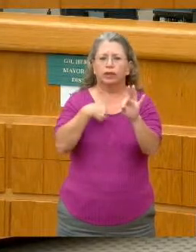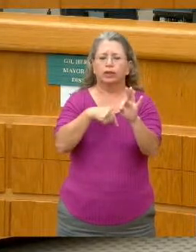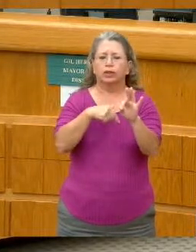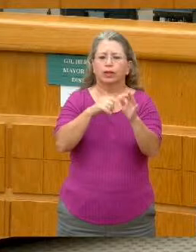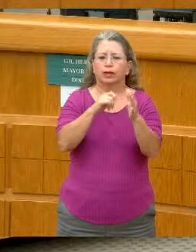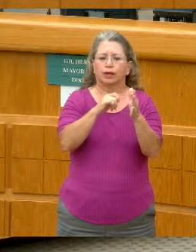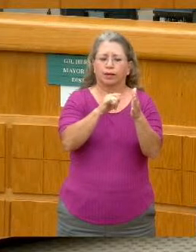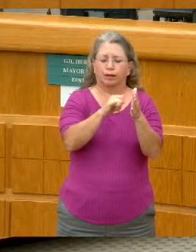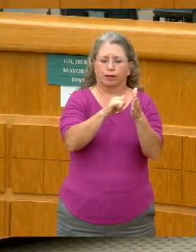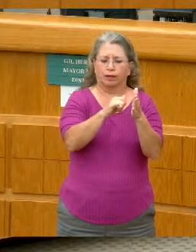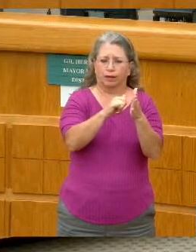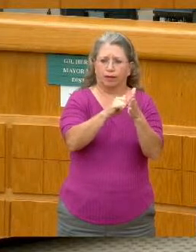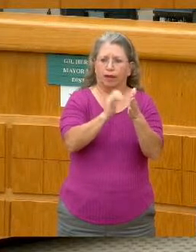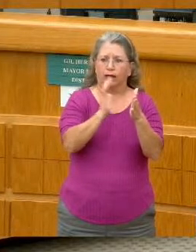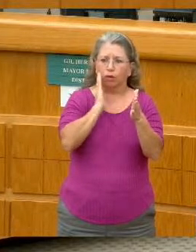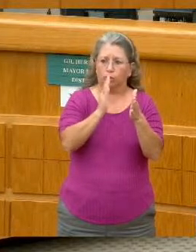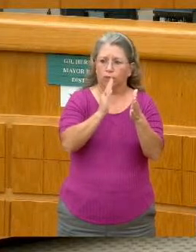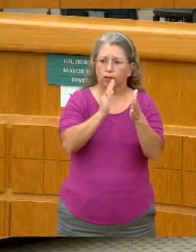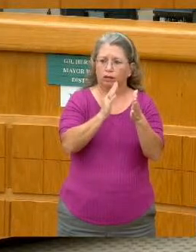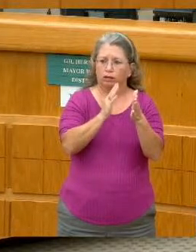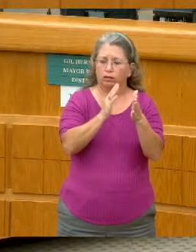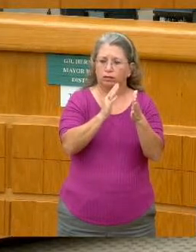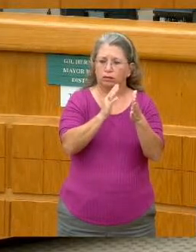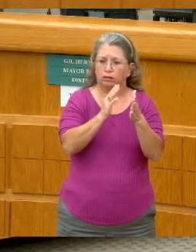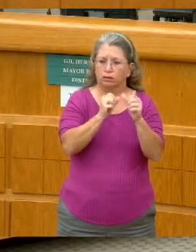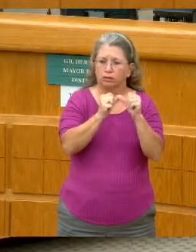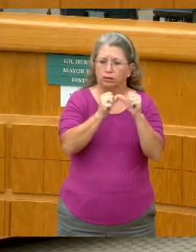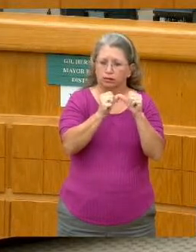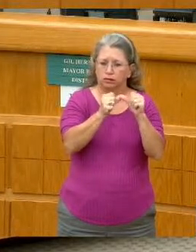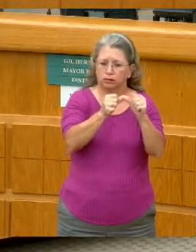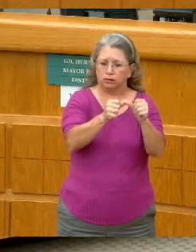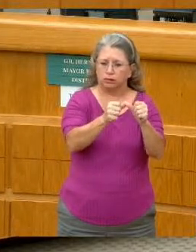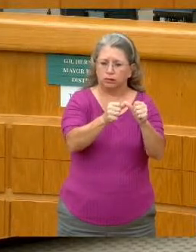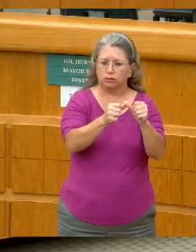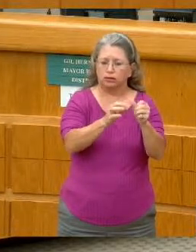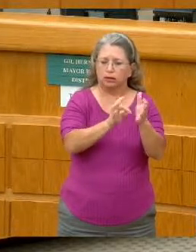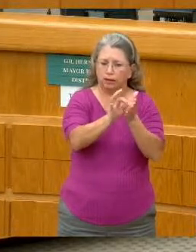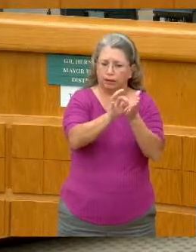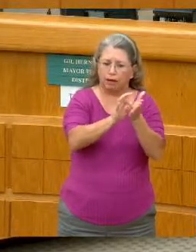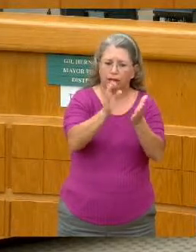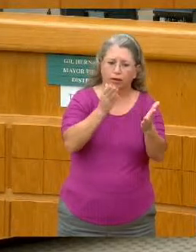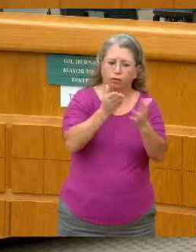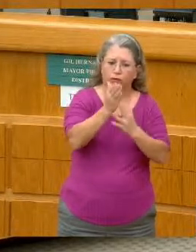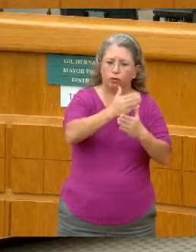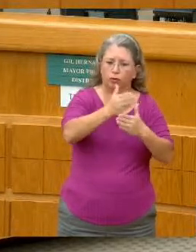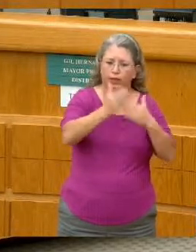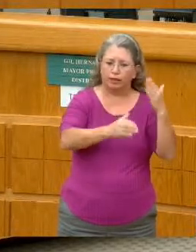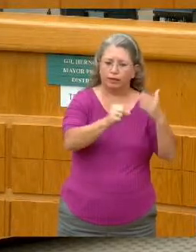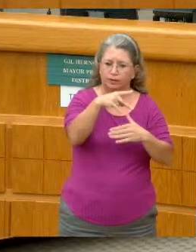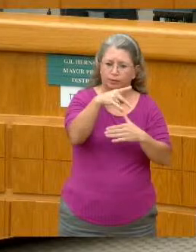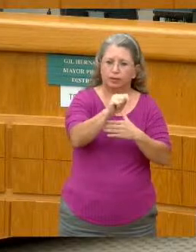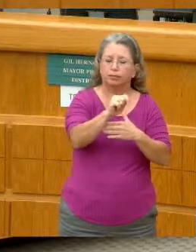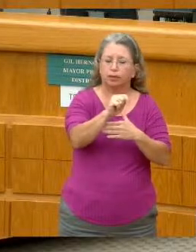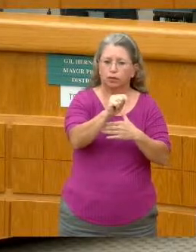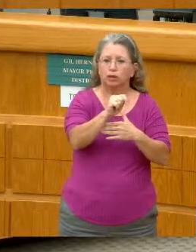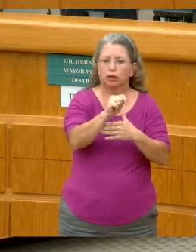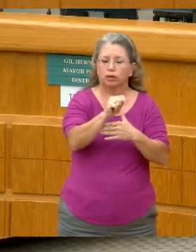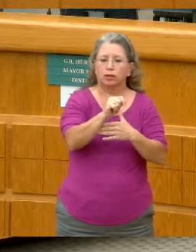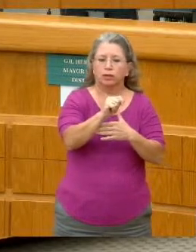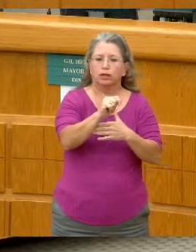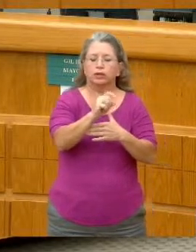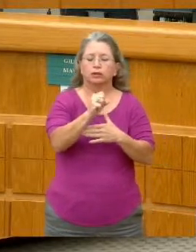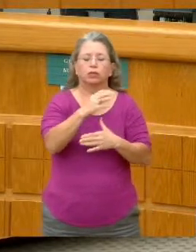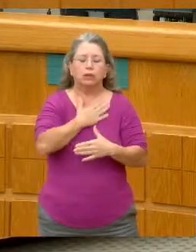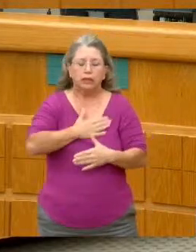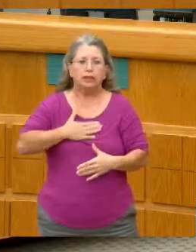think that's when they're going to quit either knocking or calling you and just trying to get you to sign up. So please, please, please respond to the